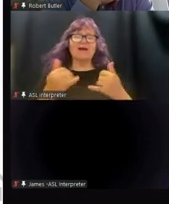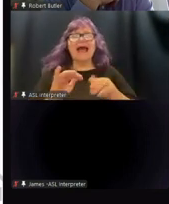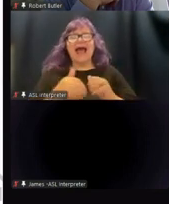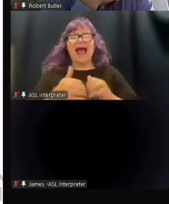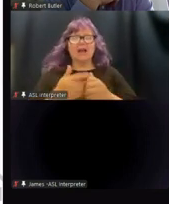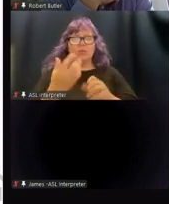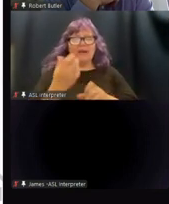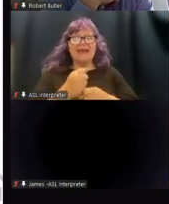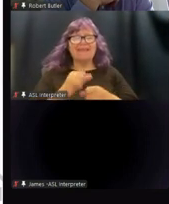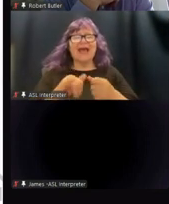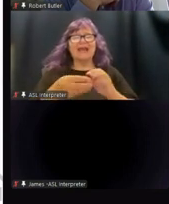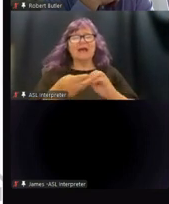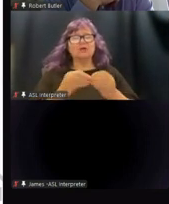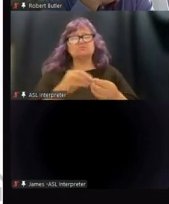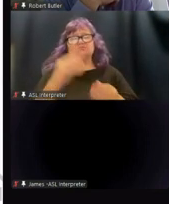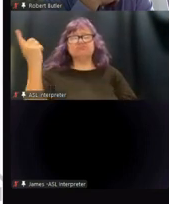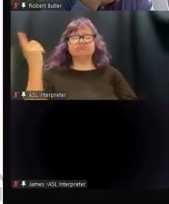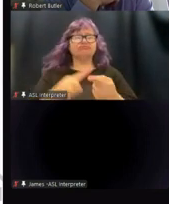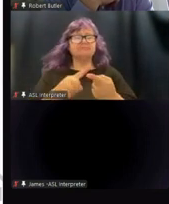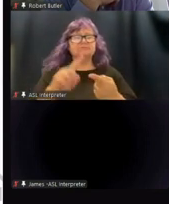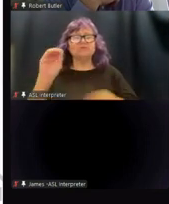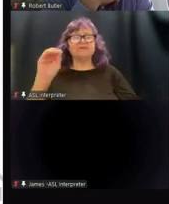number down to 0?